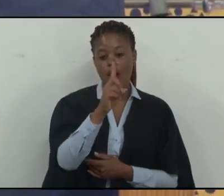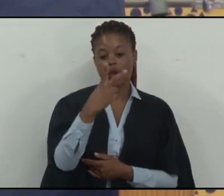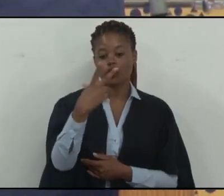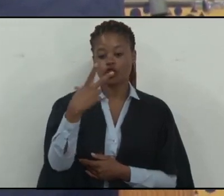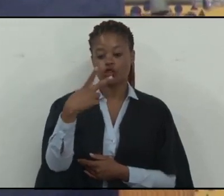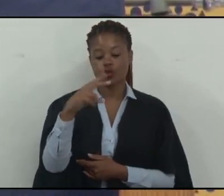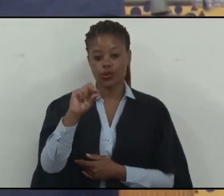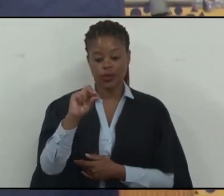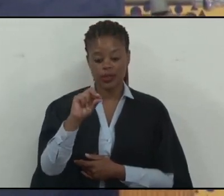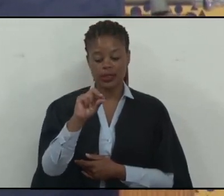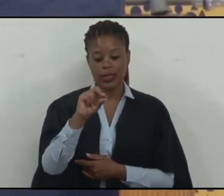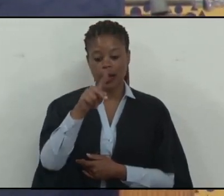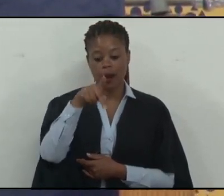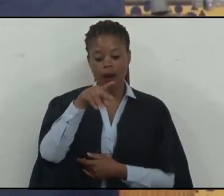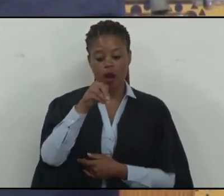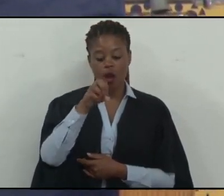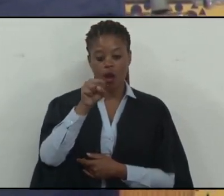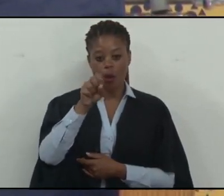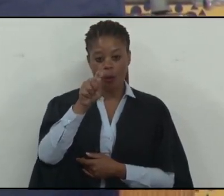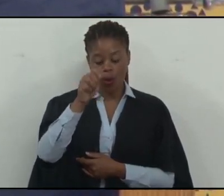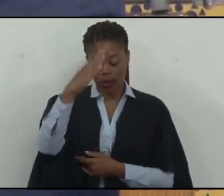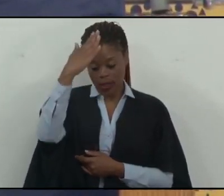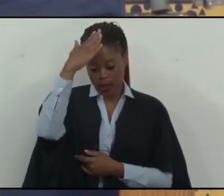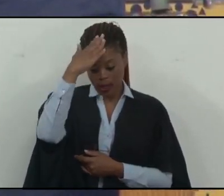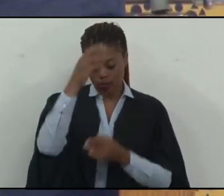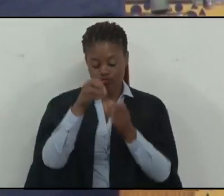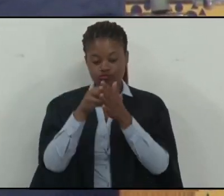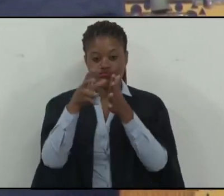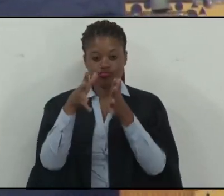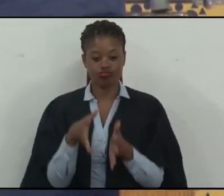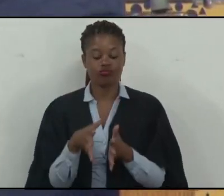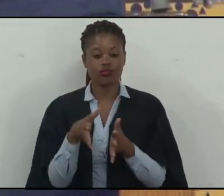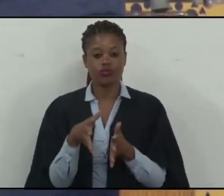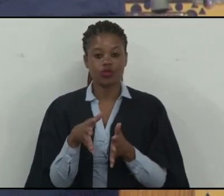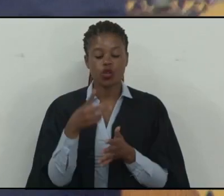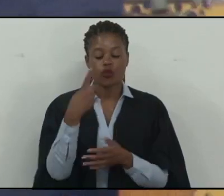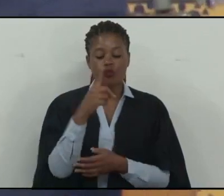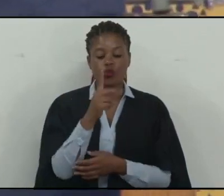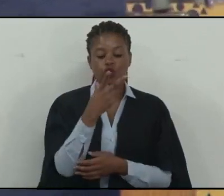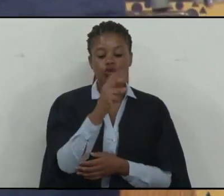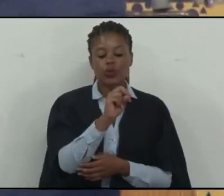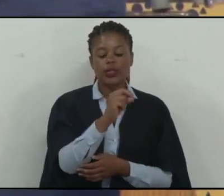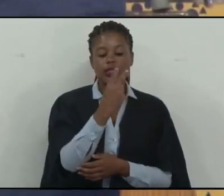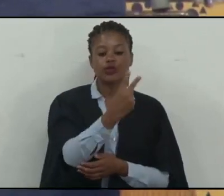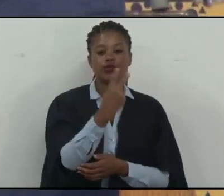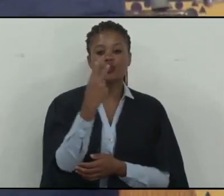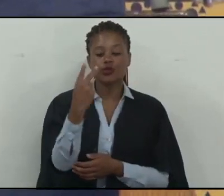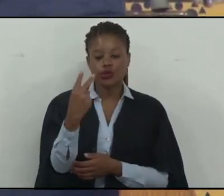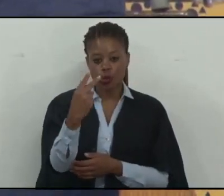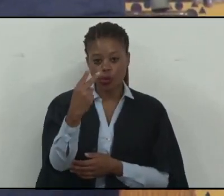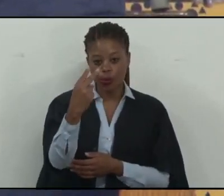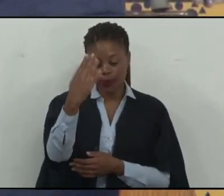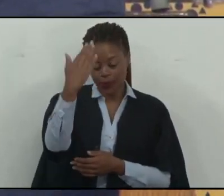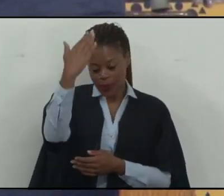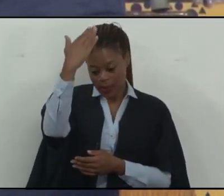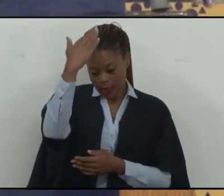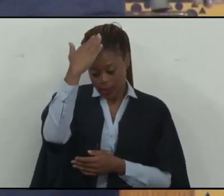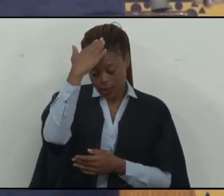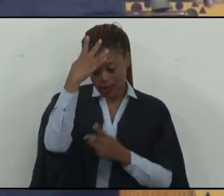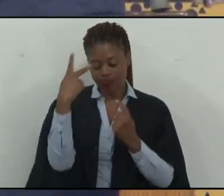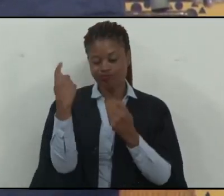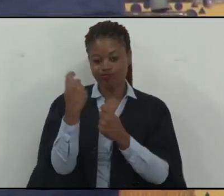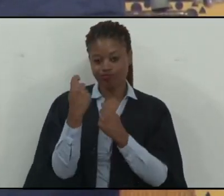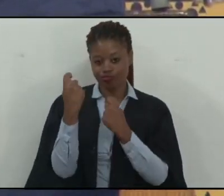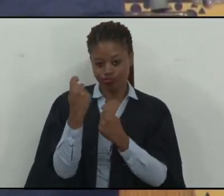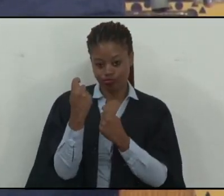120 postgraduate students at our 2022 graduation ceremony.